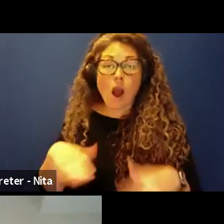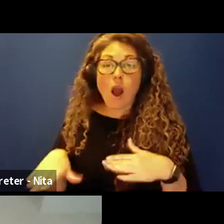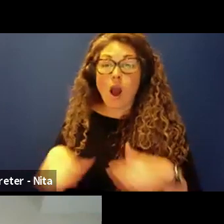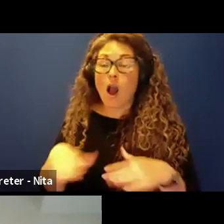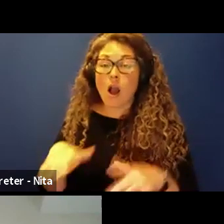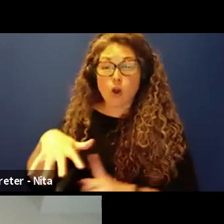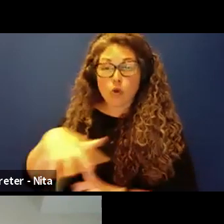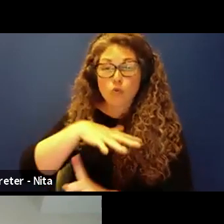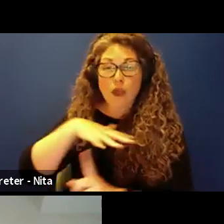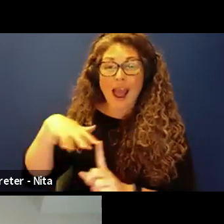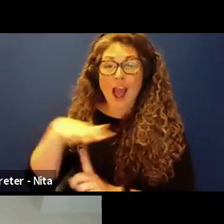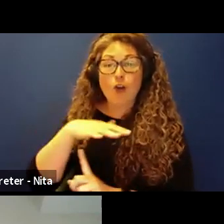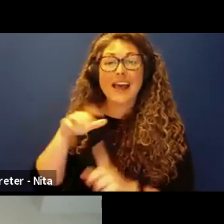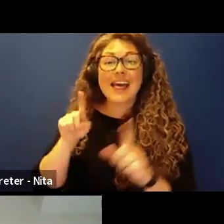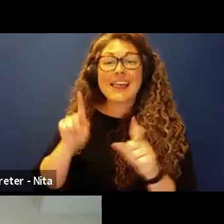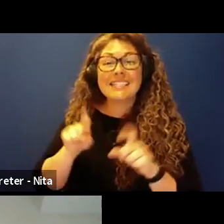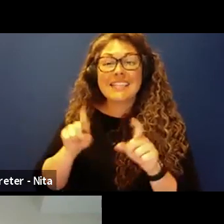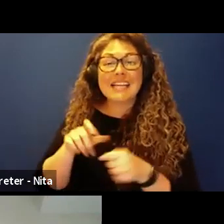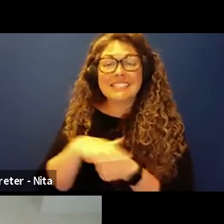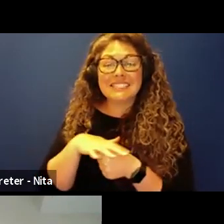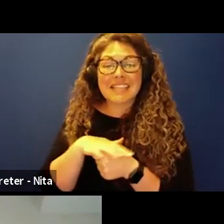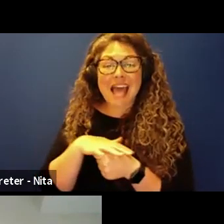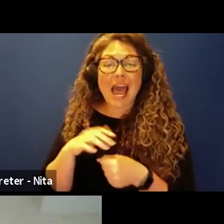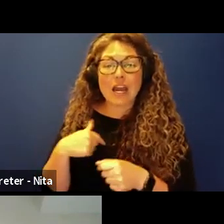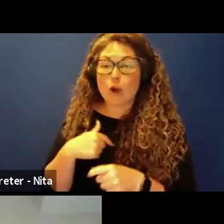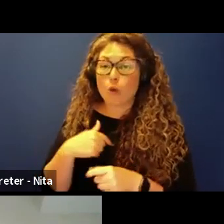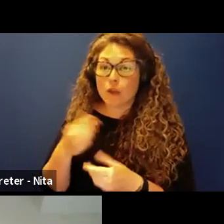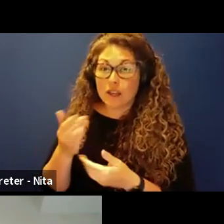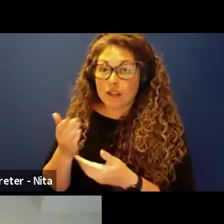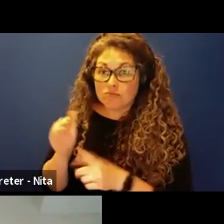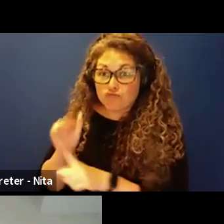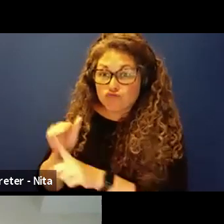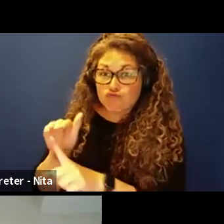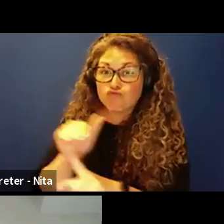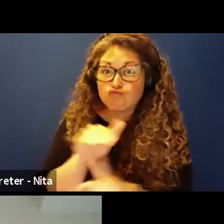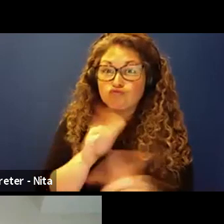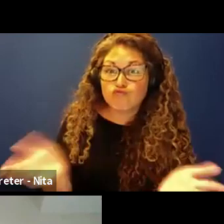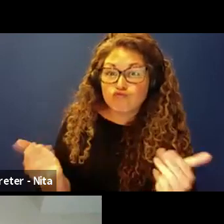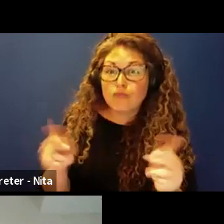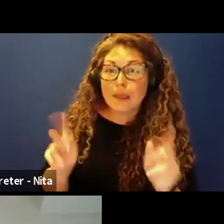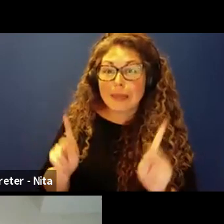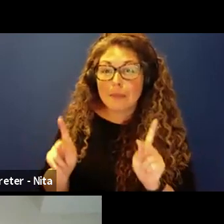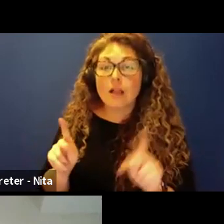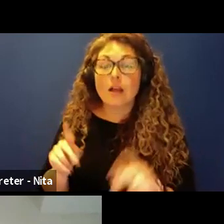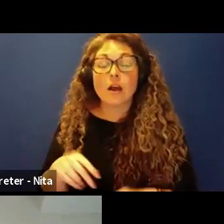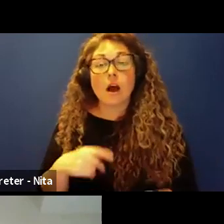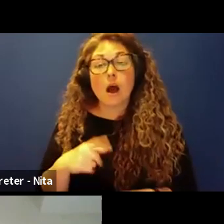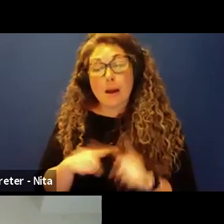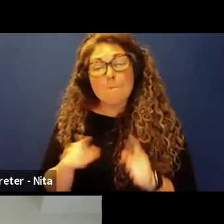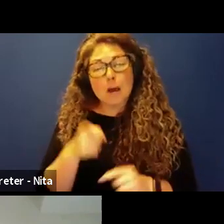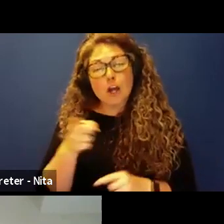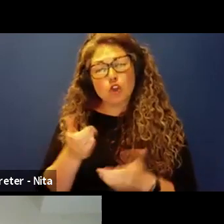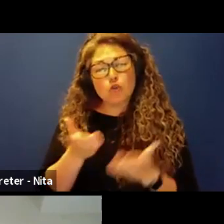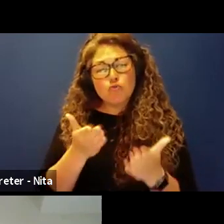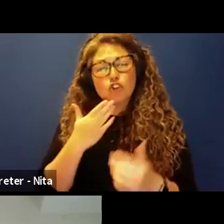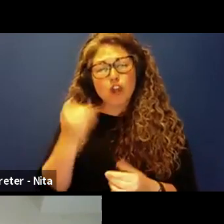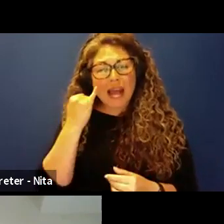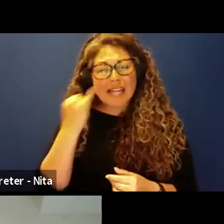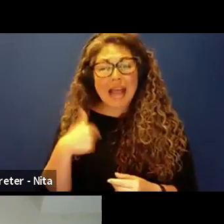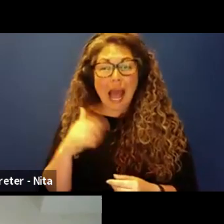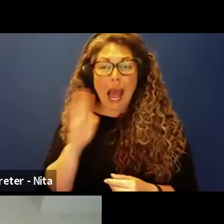site. And what I can do is I could bring that up to my director. That's a good idea as far as trying to reach like the